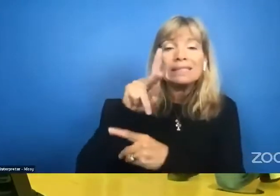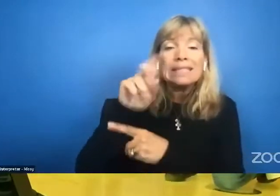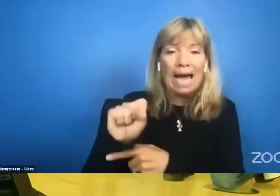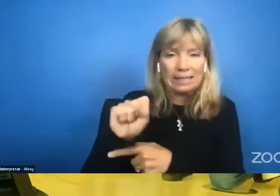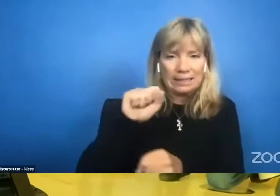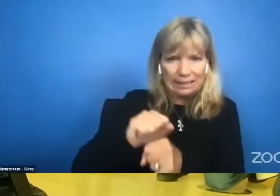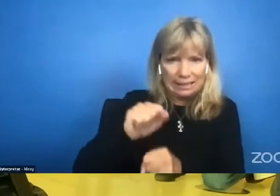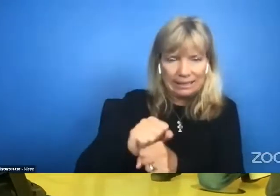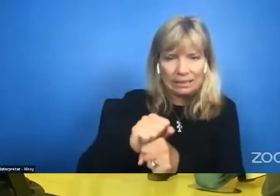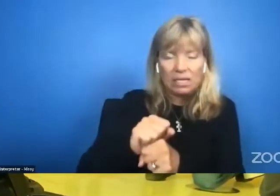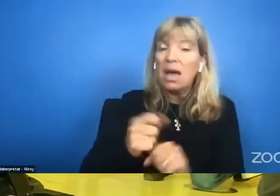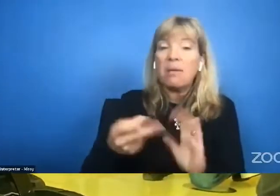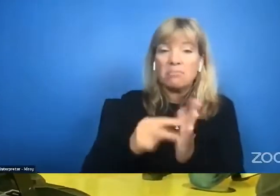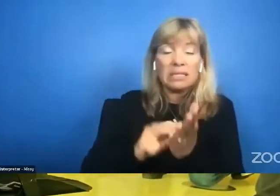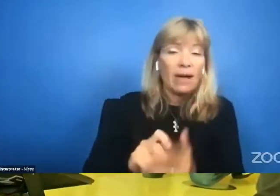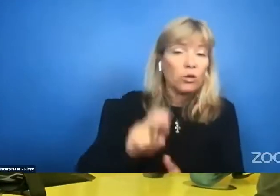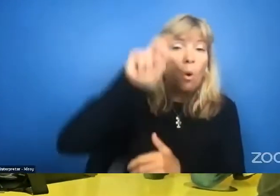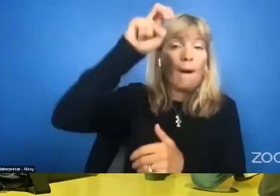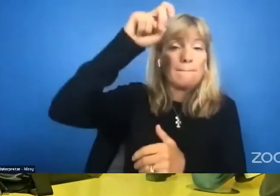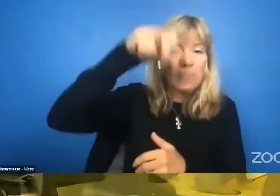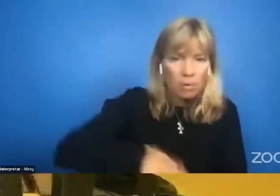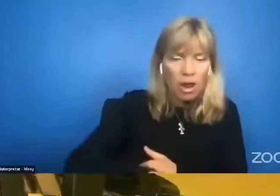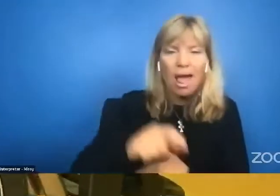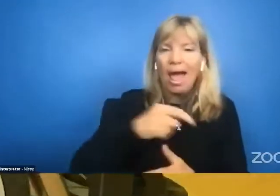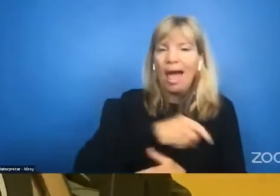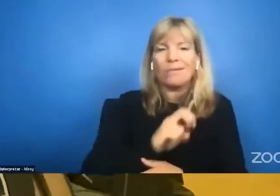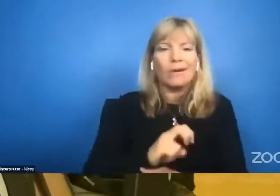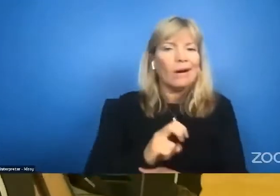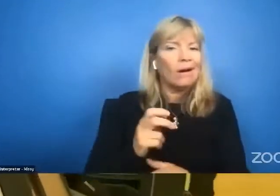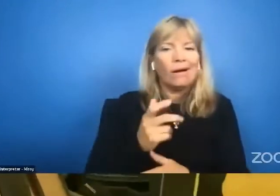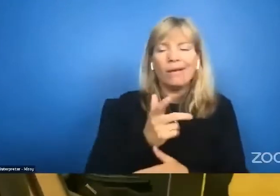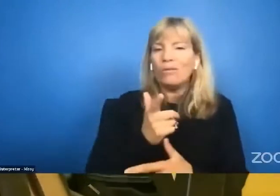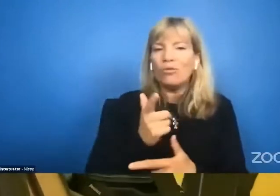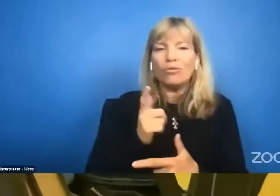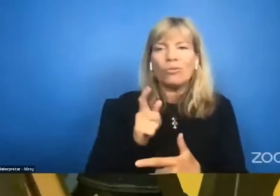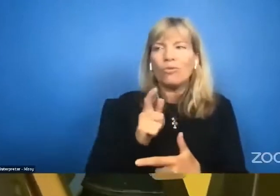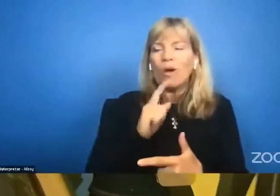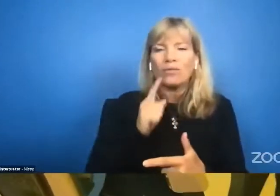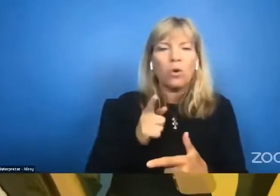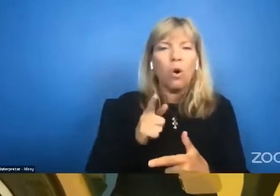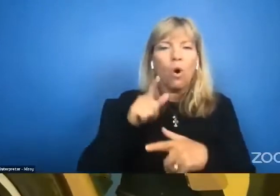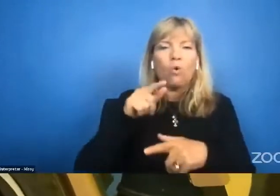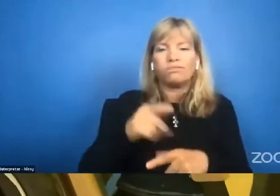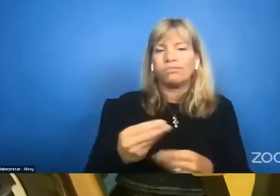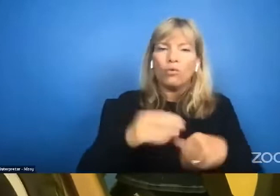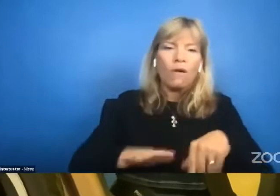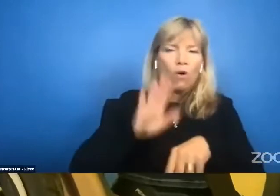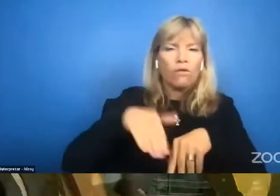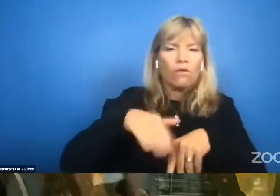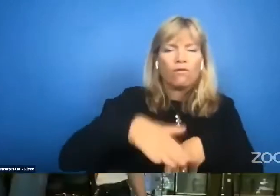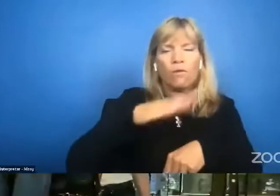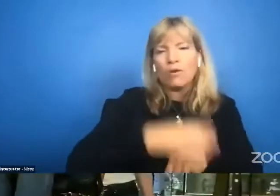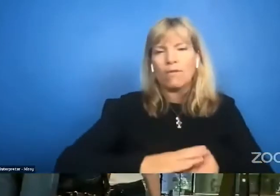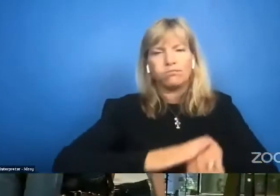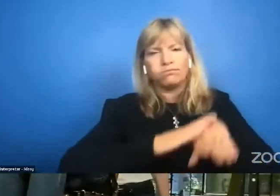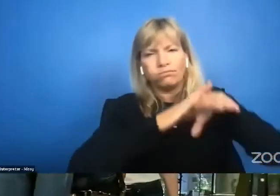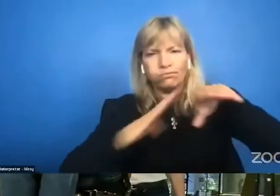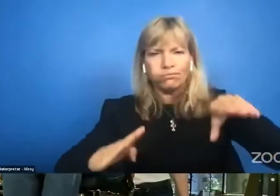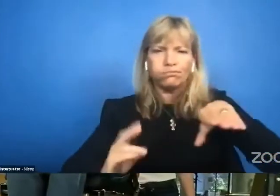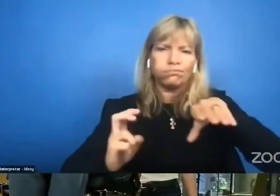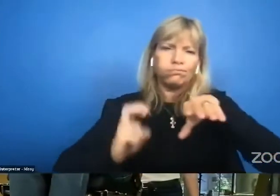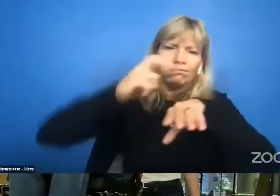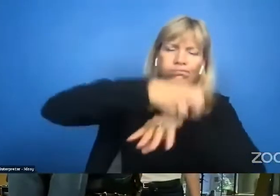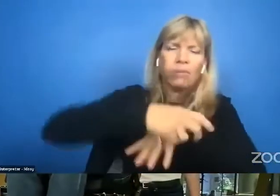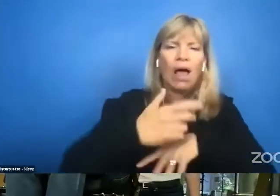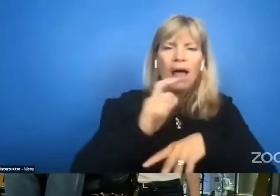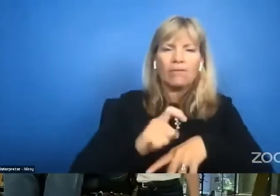We have other tasks like going over rough terrain, going over tilted paths. You have even to move up the whole wheelchair